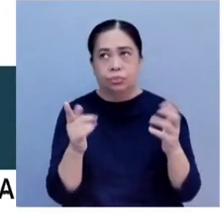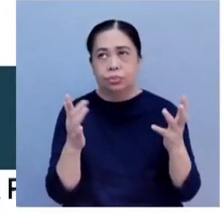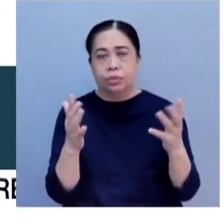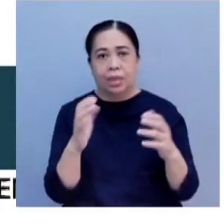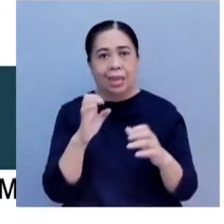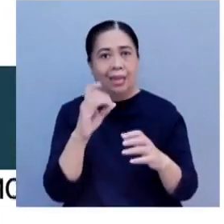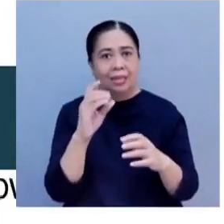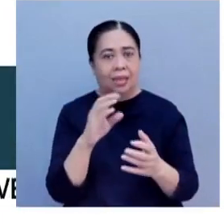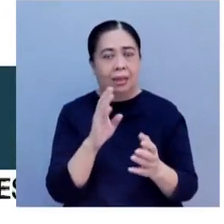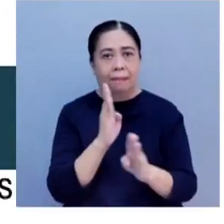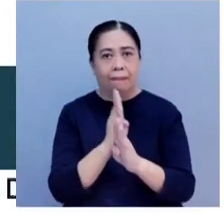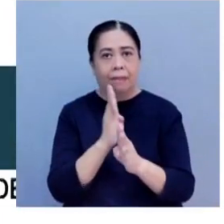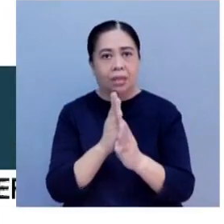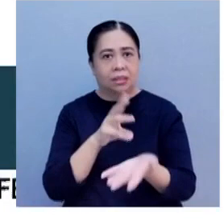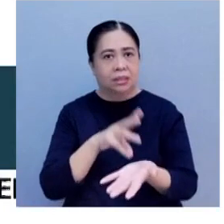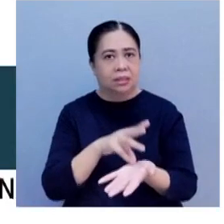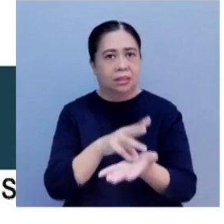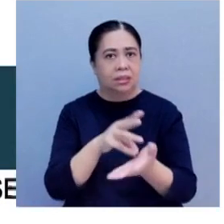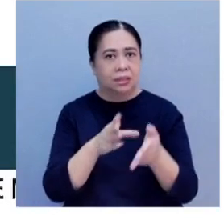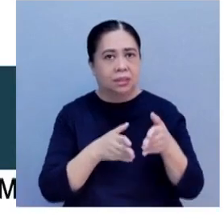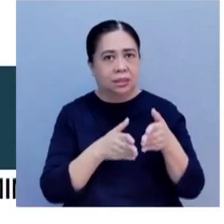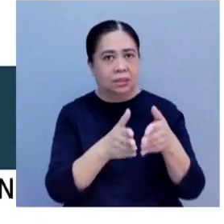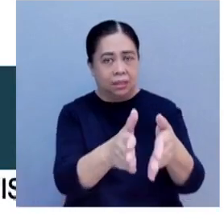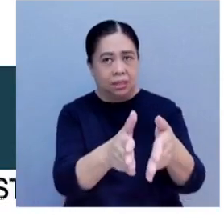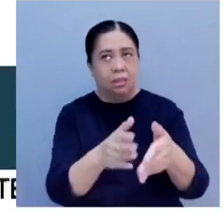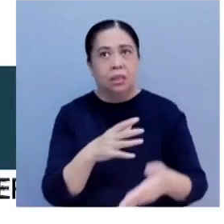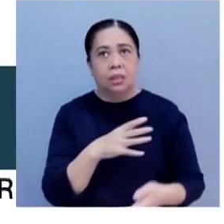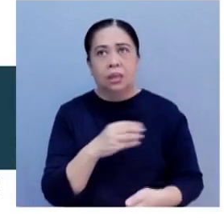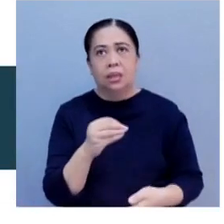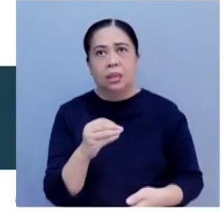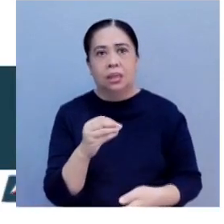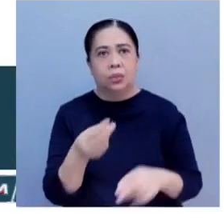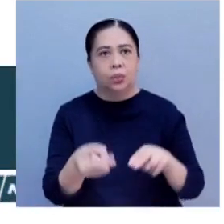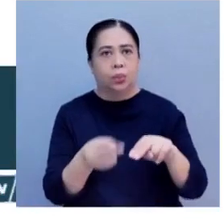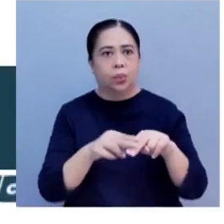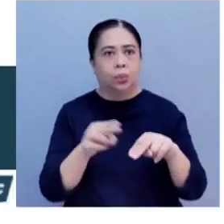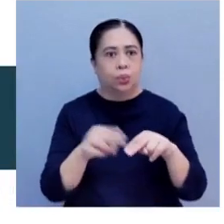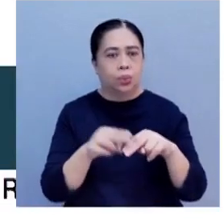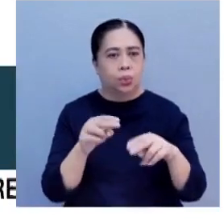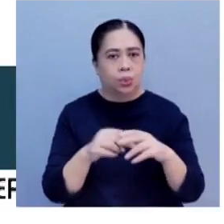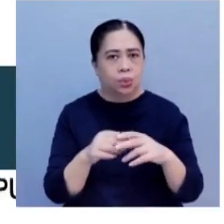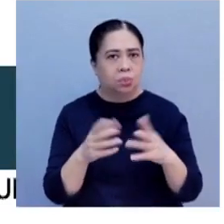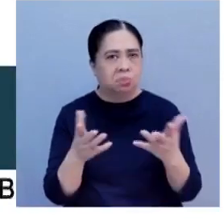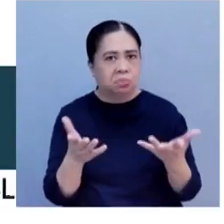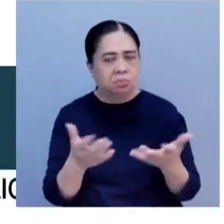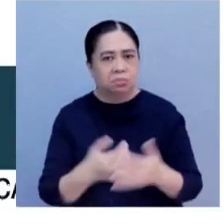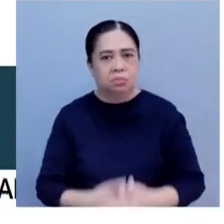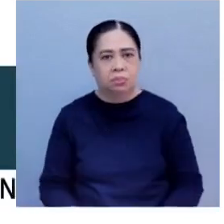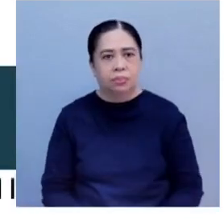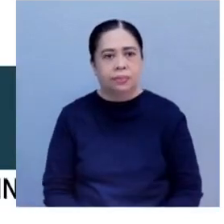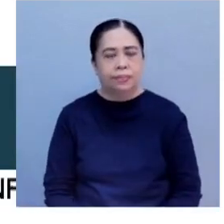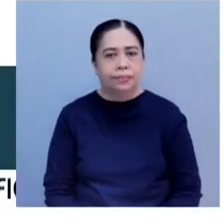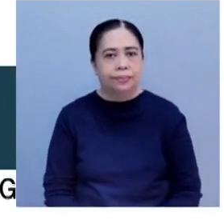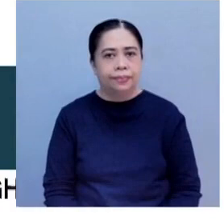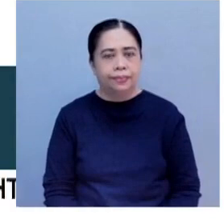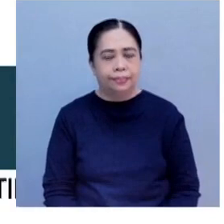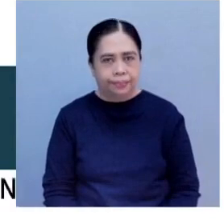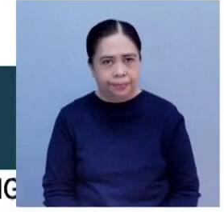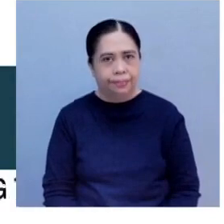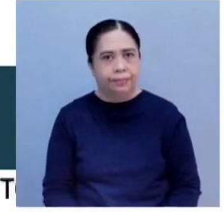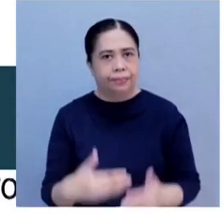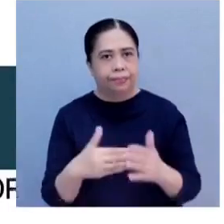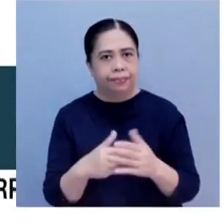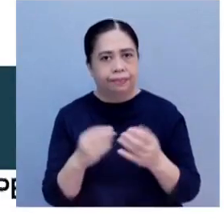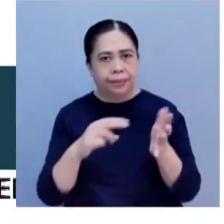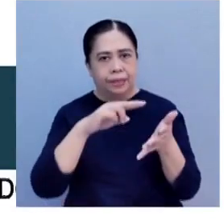bus carousel lane and the increase of fines. Tell us more about that, Mayor. Correct. Again, allow me